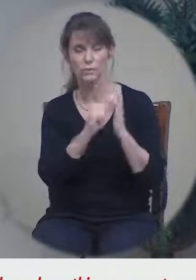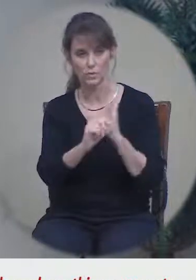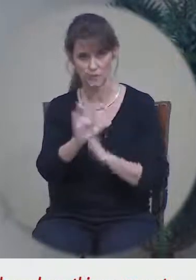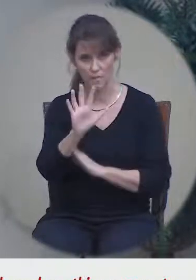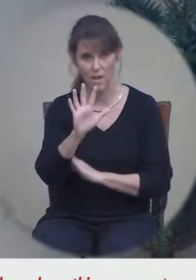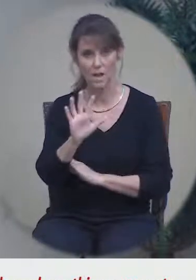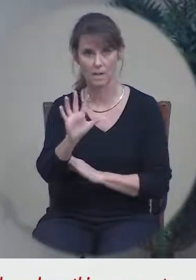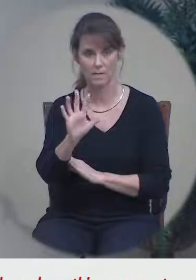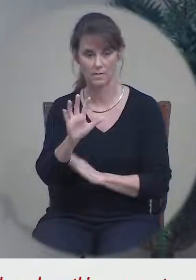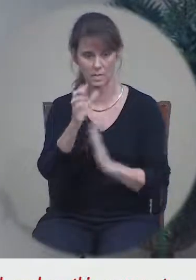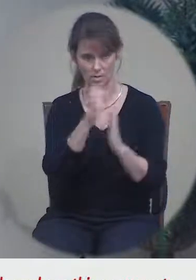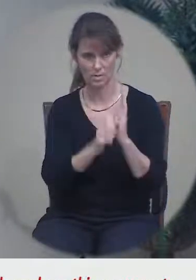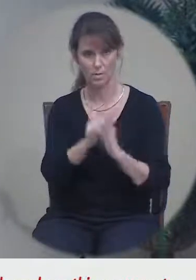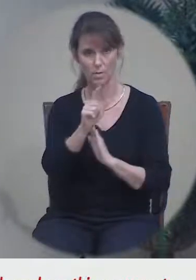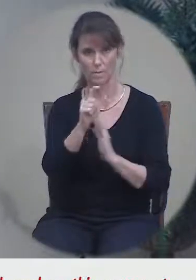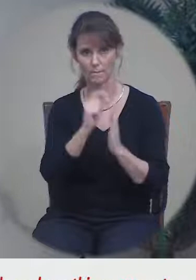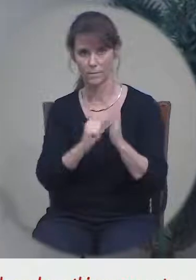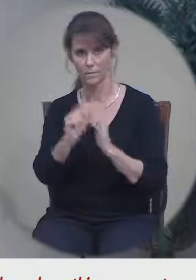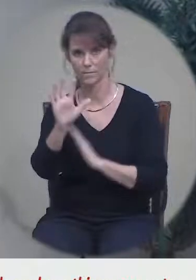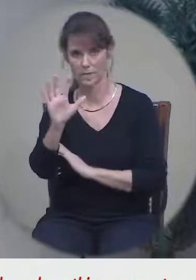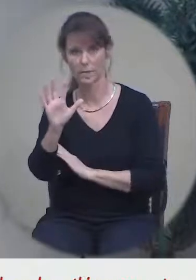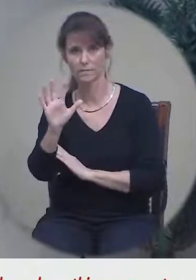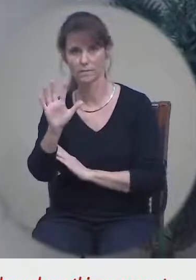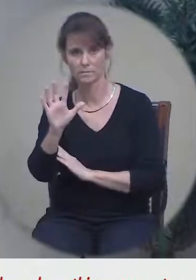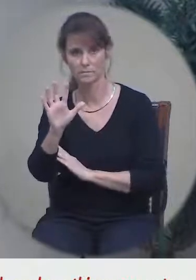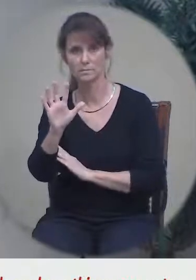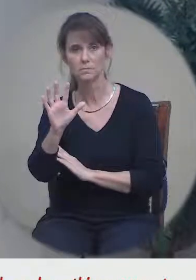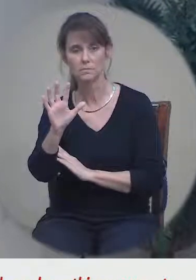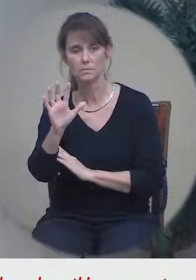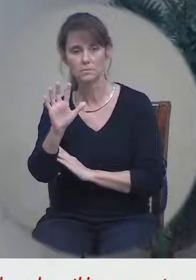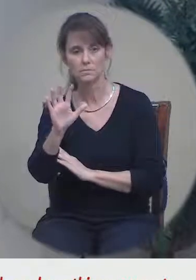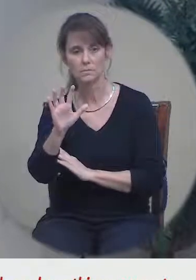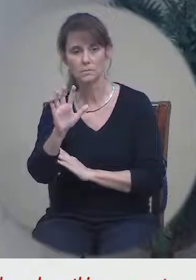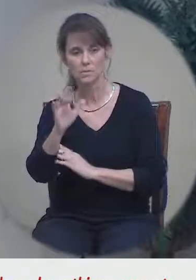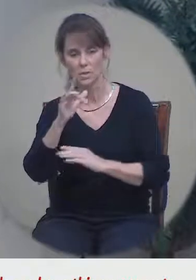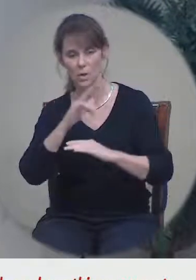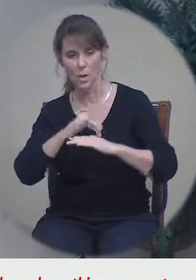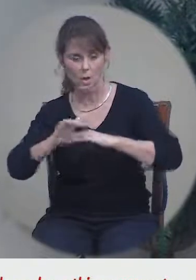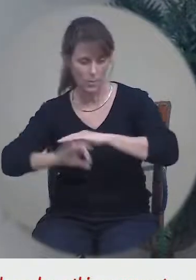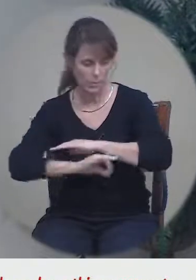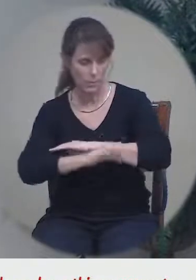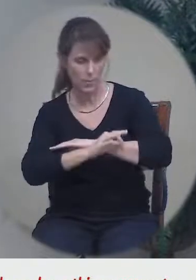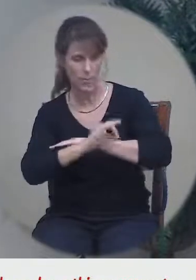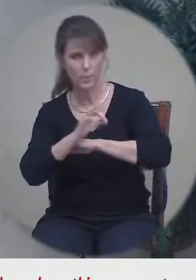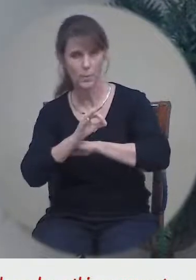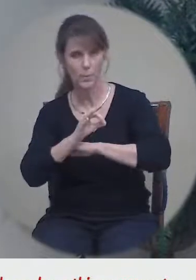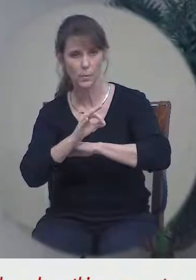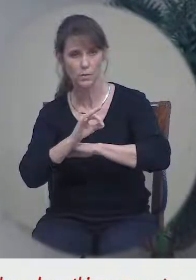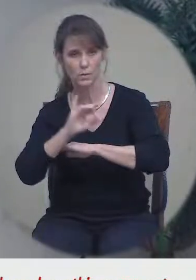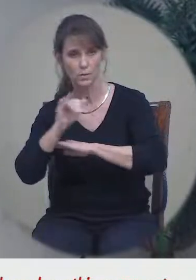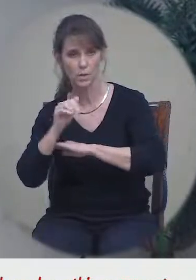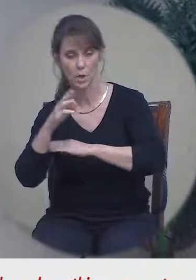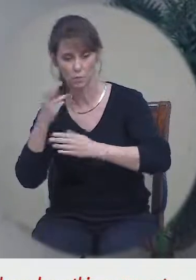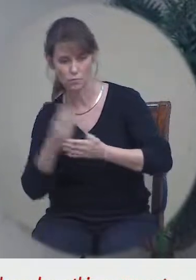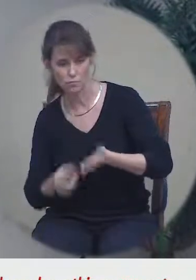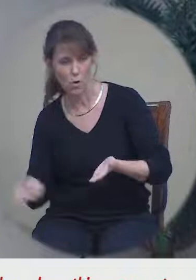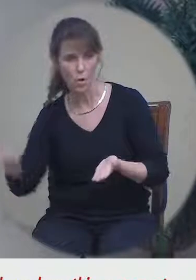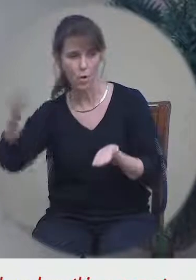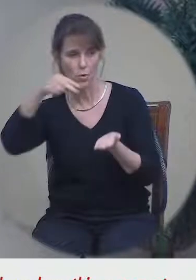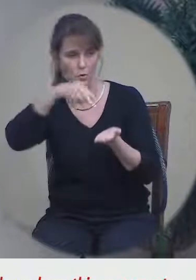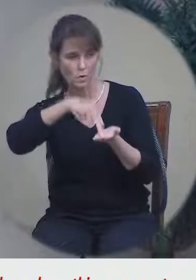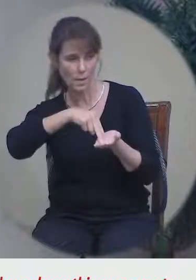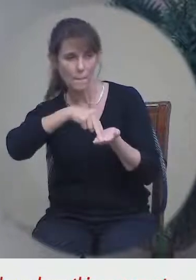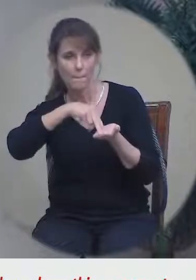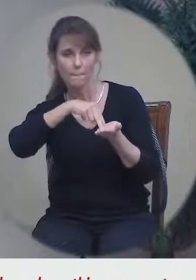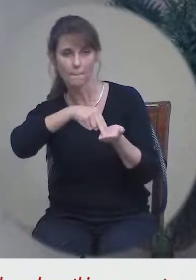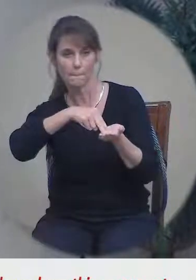5. Okay, yeah. When he rose up early. That's a great point. Also, when he rose up from or after